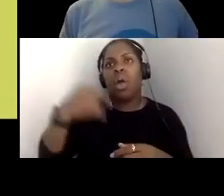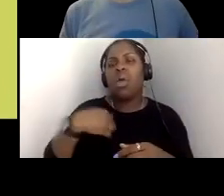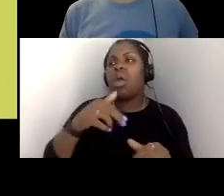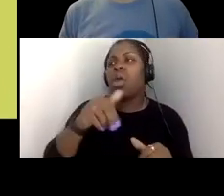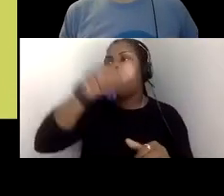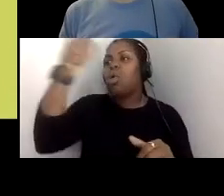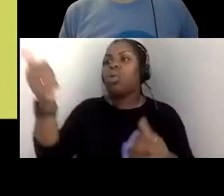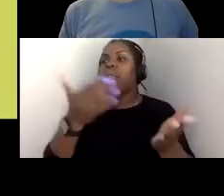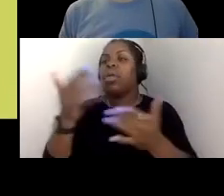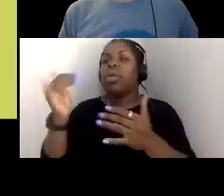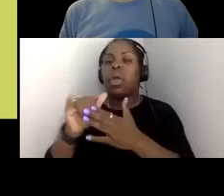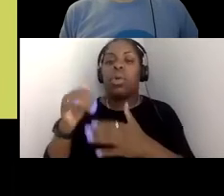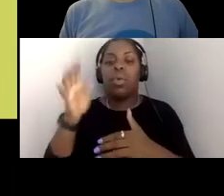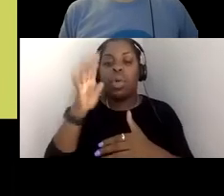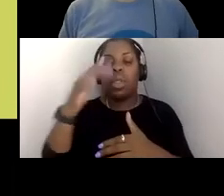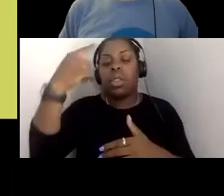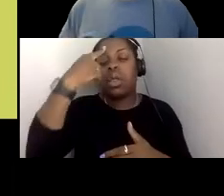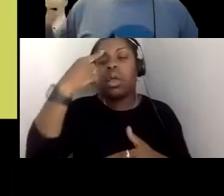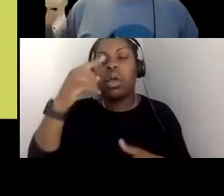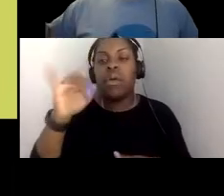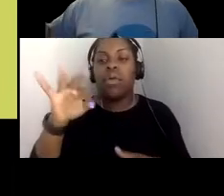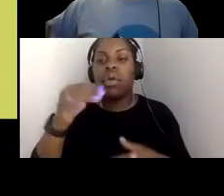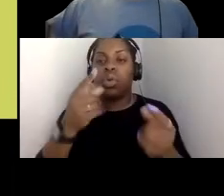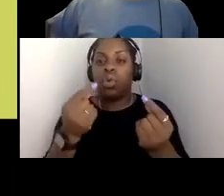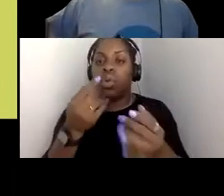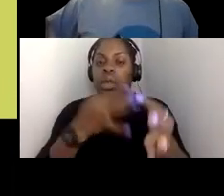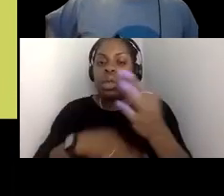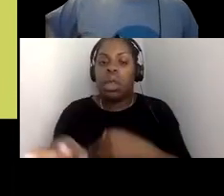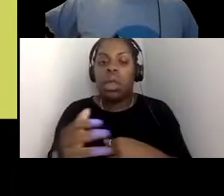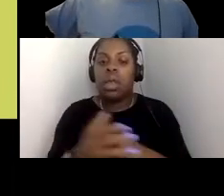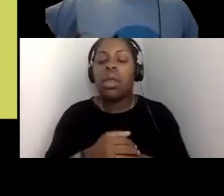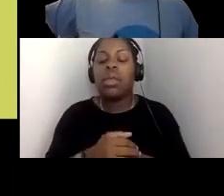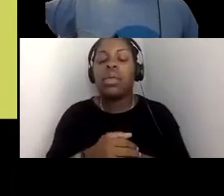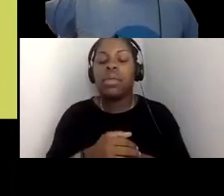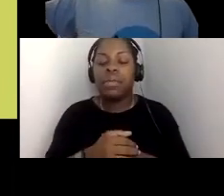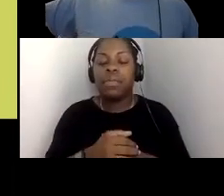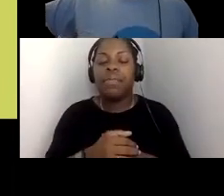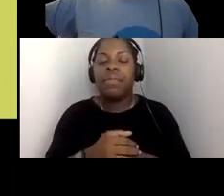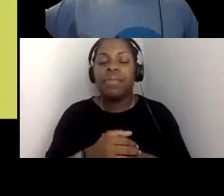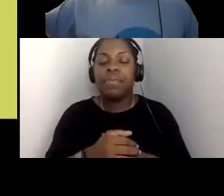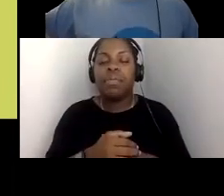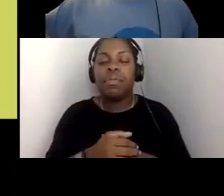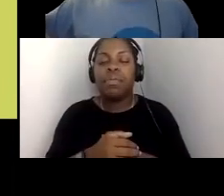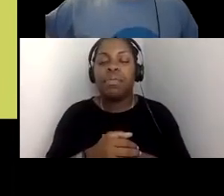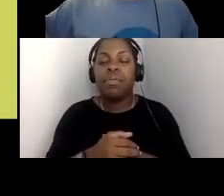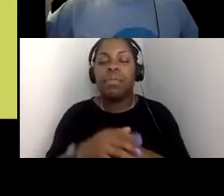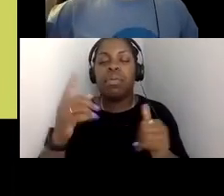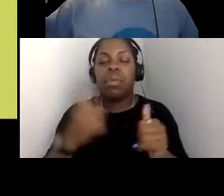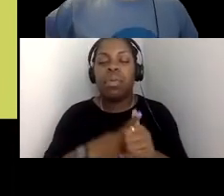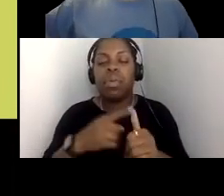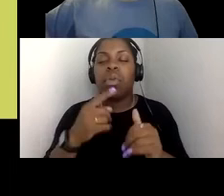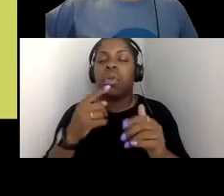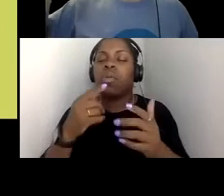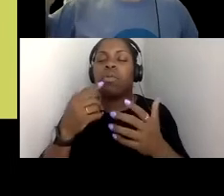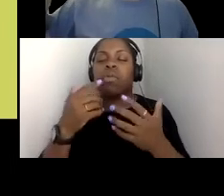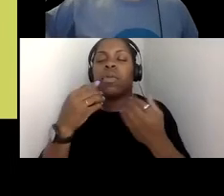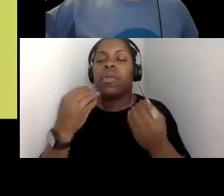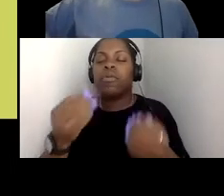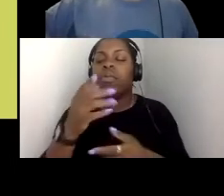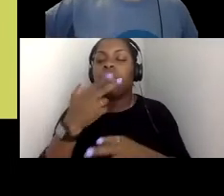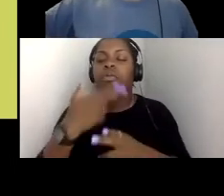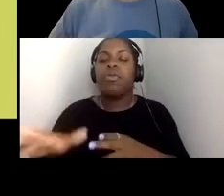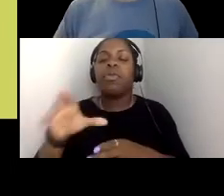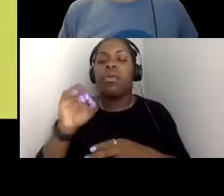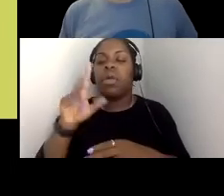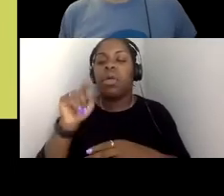we might put forward instead. But I want to first of all give you a brief outline of what we're planning to do. So if I could have the